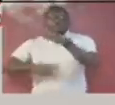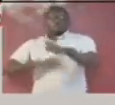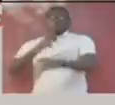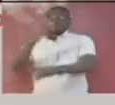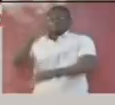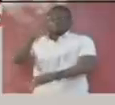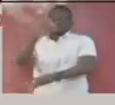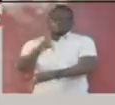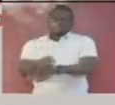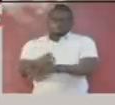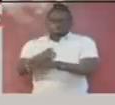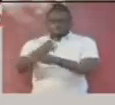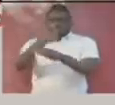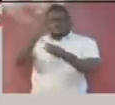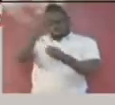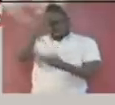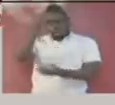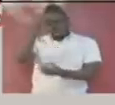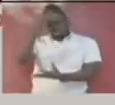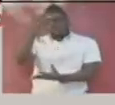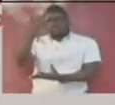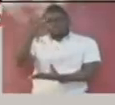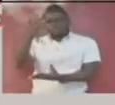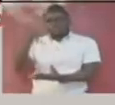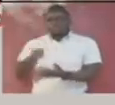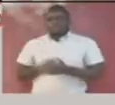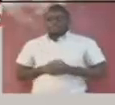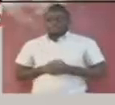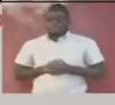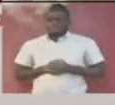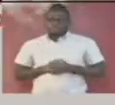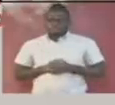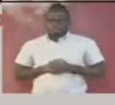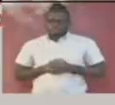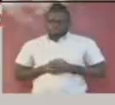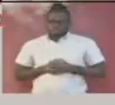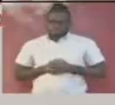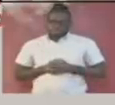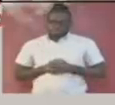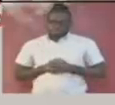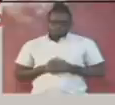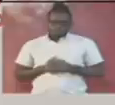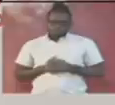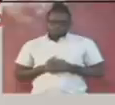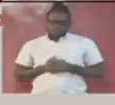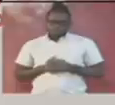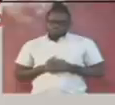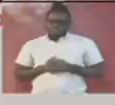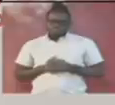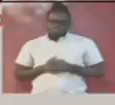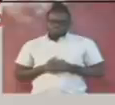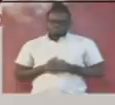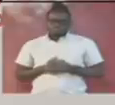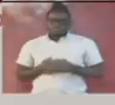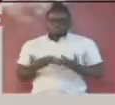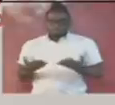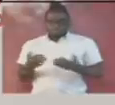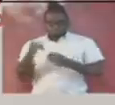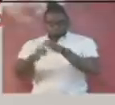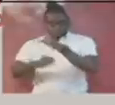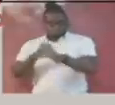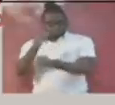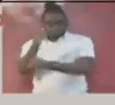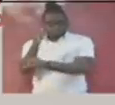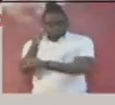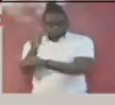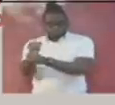out from the global scene as far as COVID-19 is concerned is a lot better than it was when last I gave